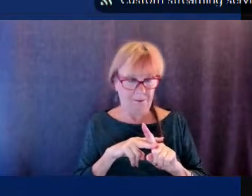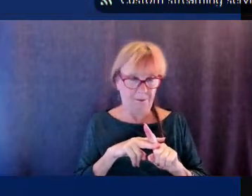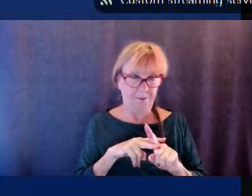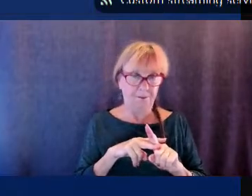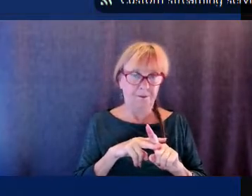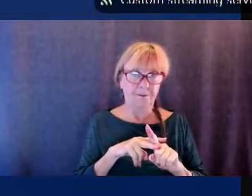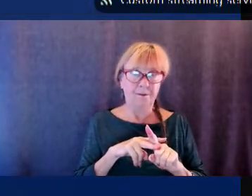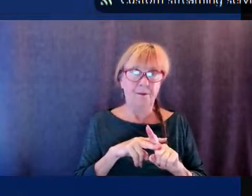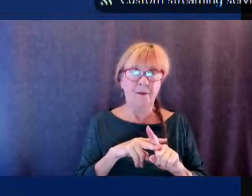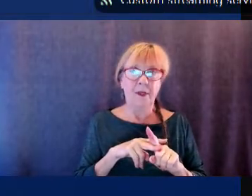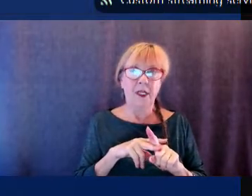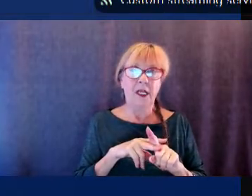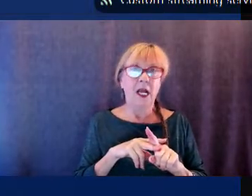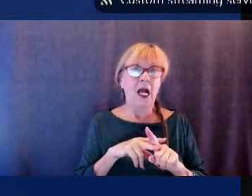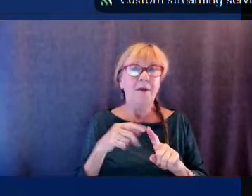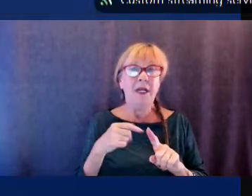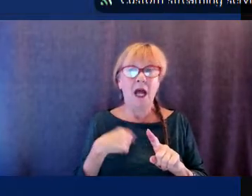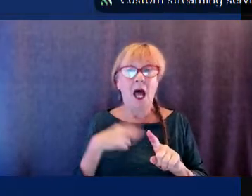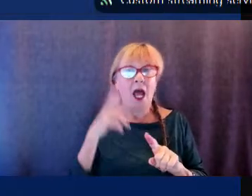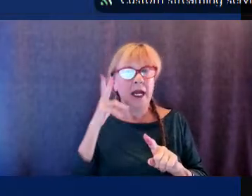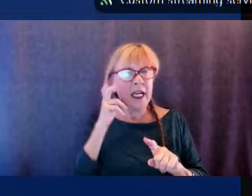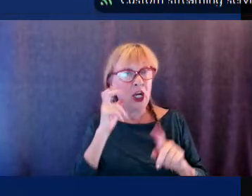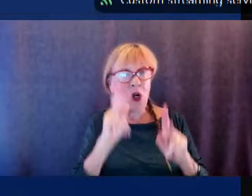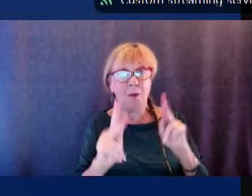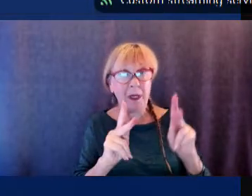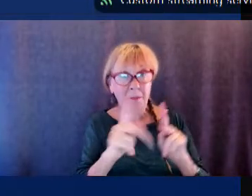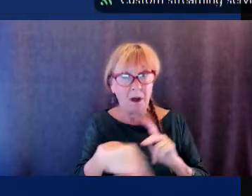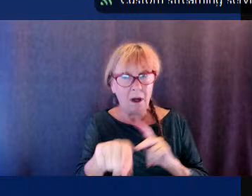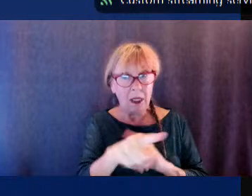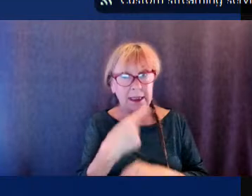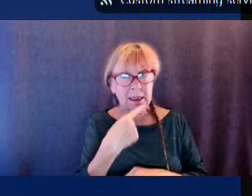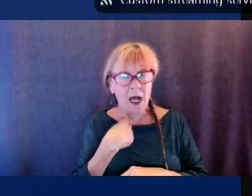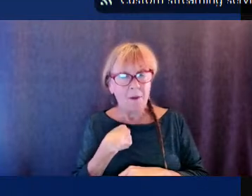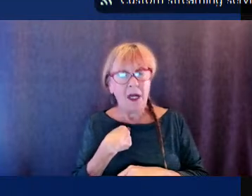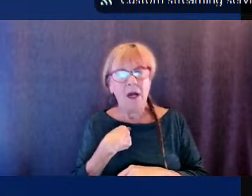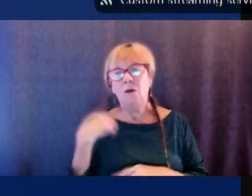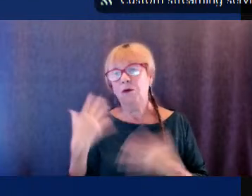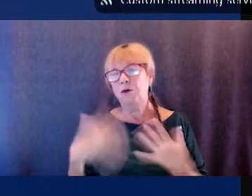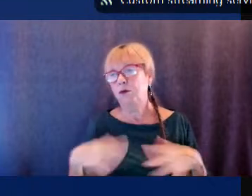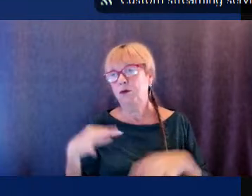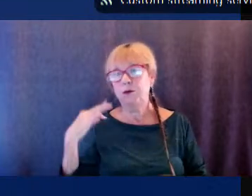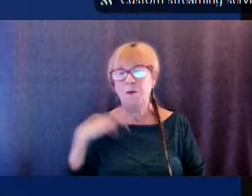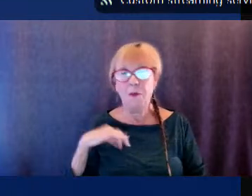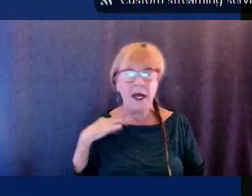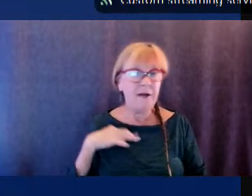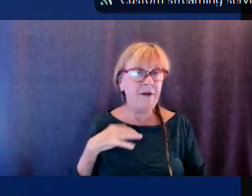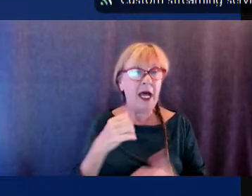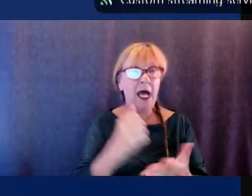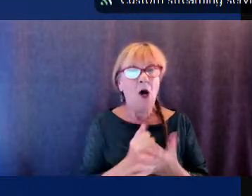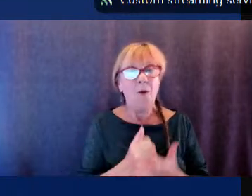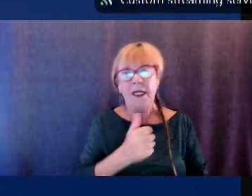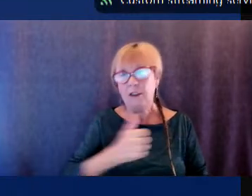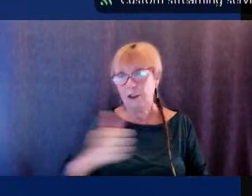hearing the stories of people that have benefited from it just to get to an appointment or get around, it's been very useful.